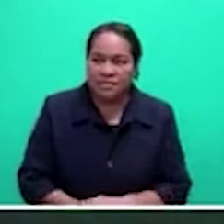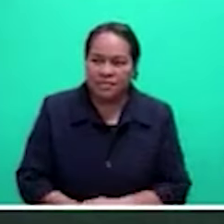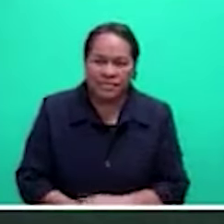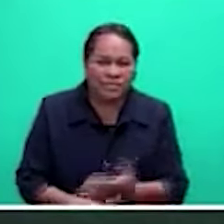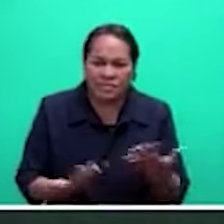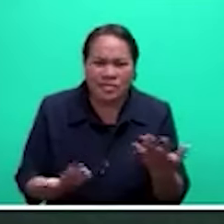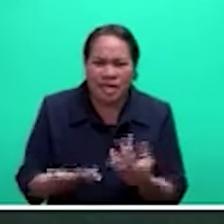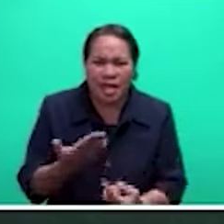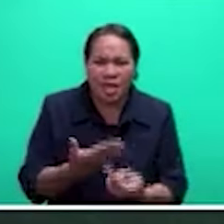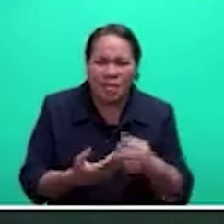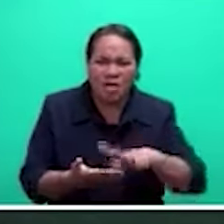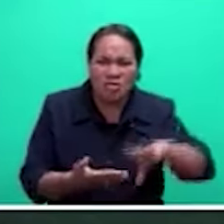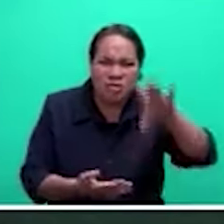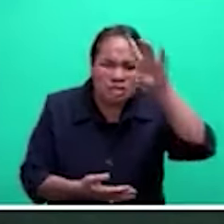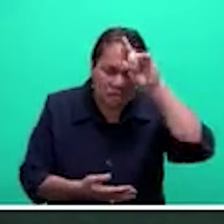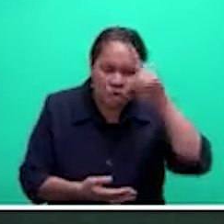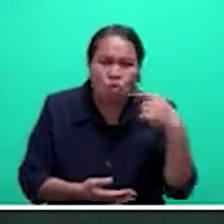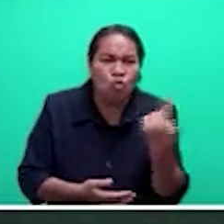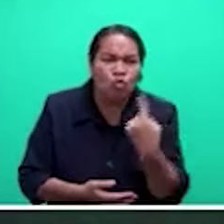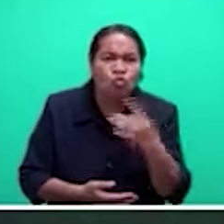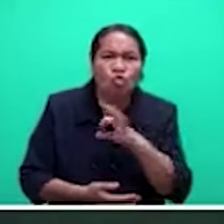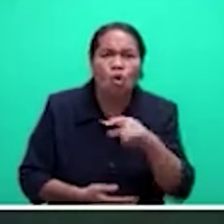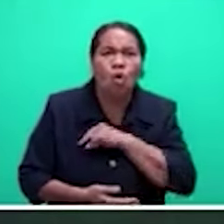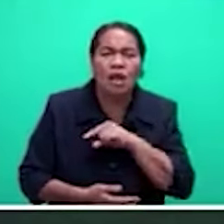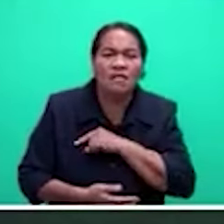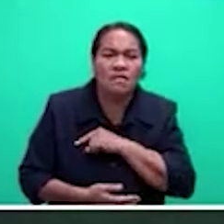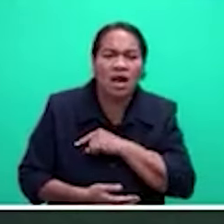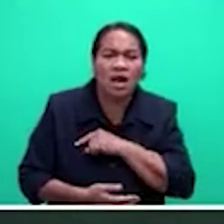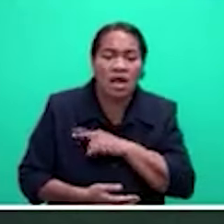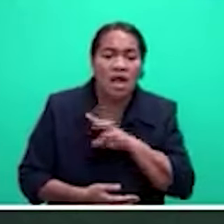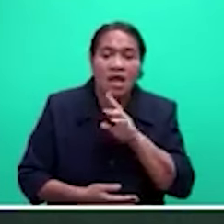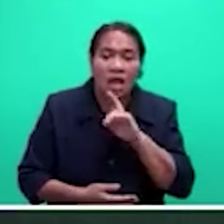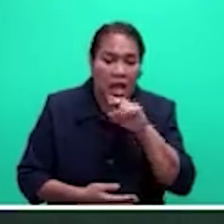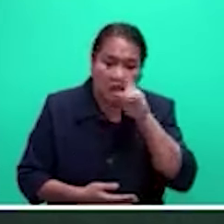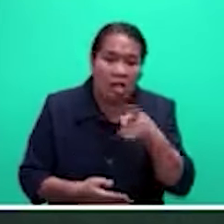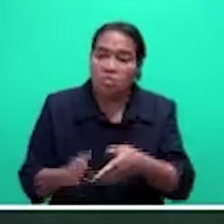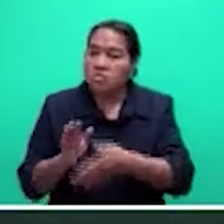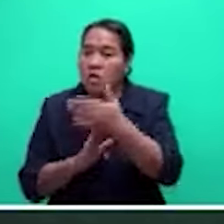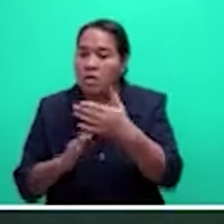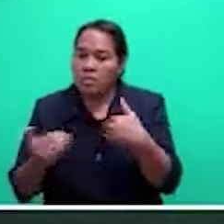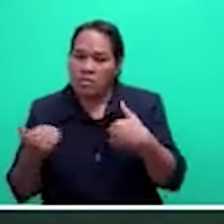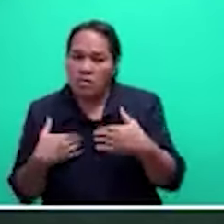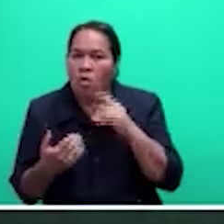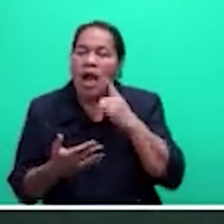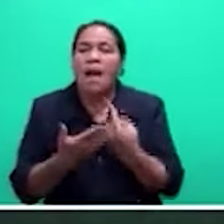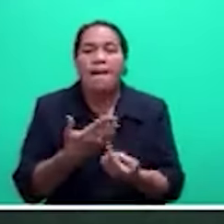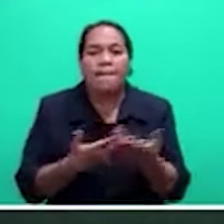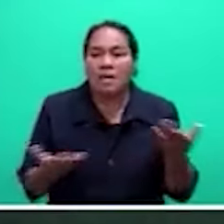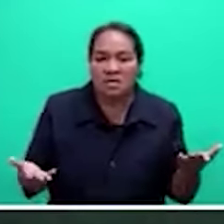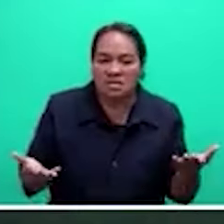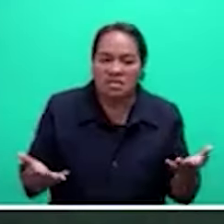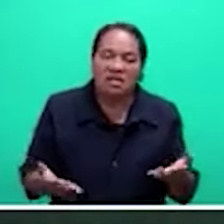What is there for those who do not qualify for the universities? Political unrest and